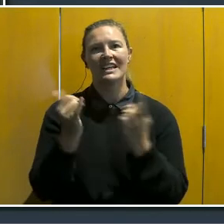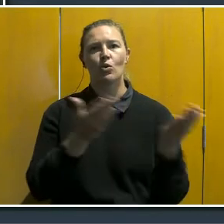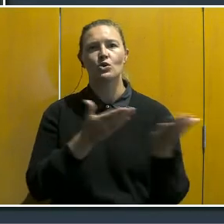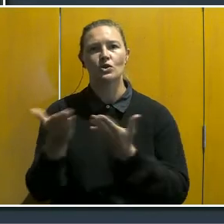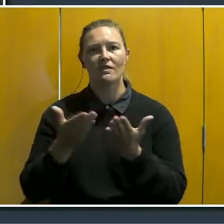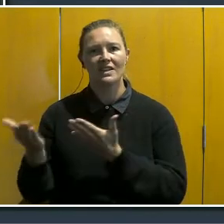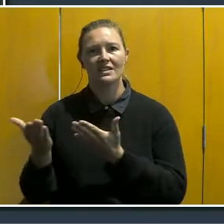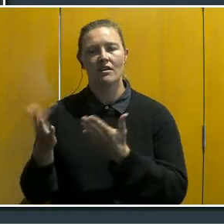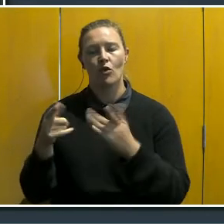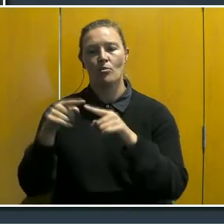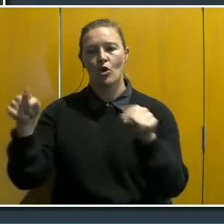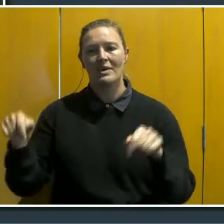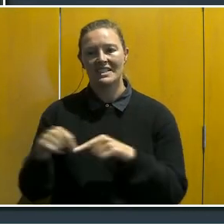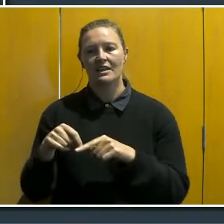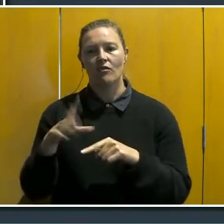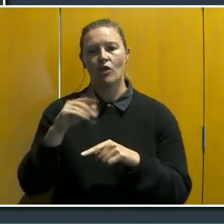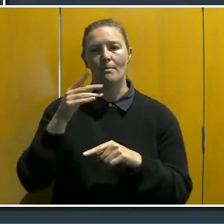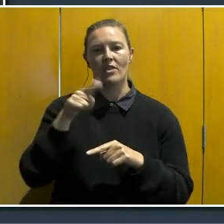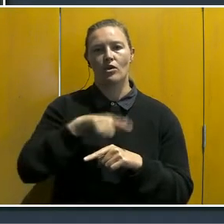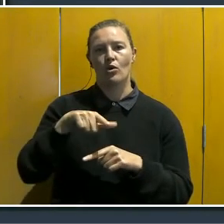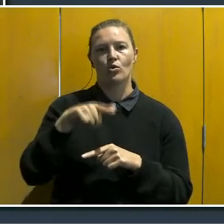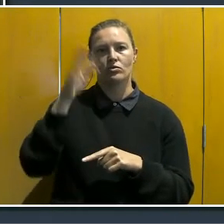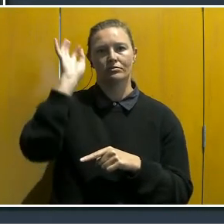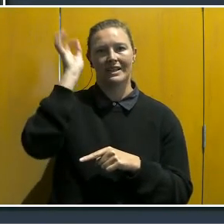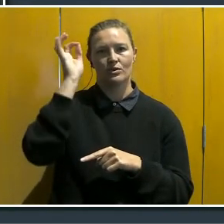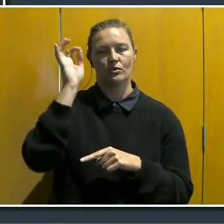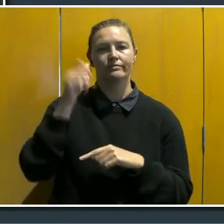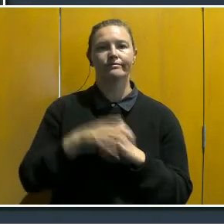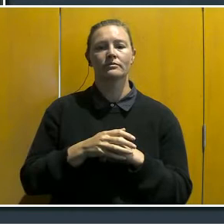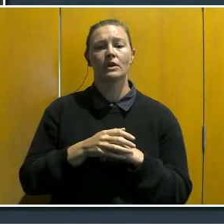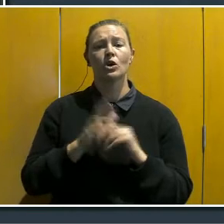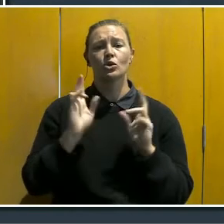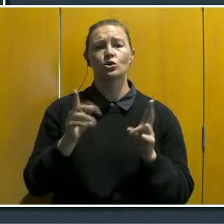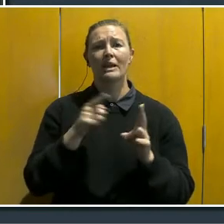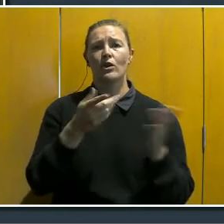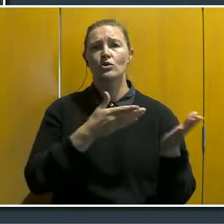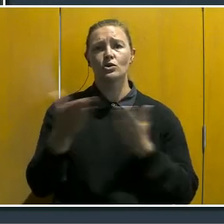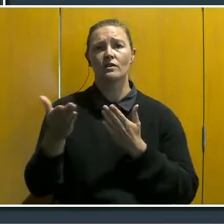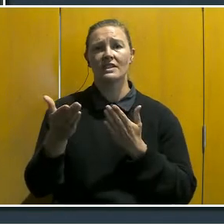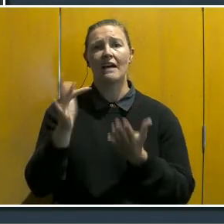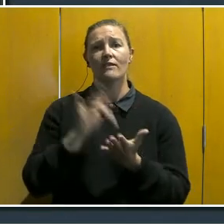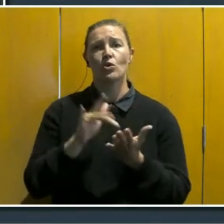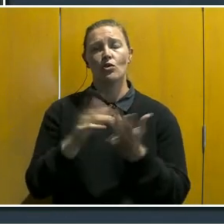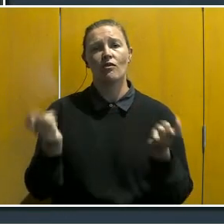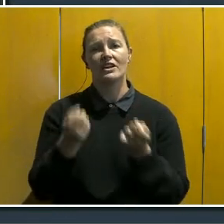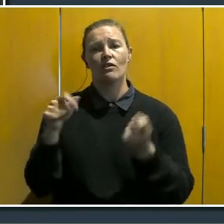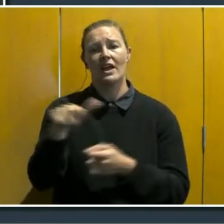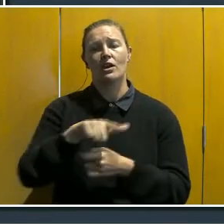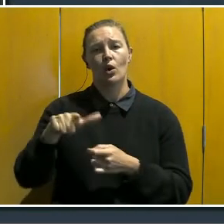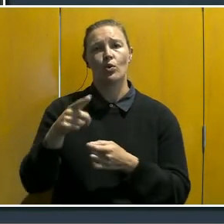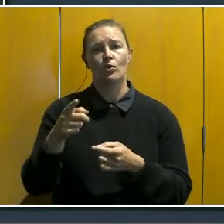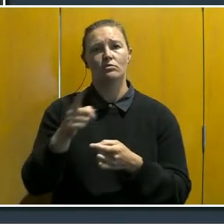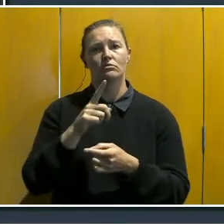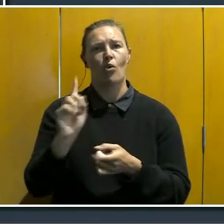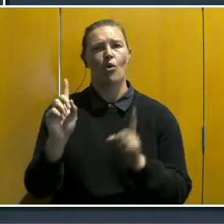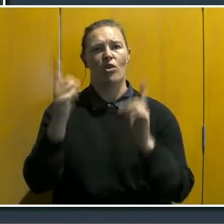on a property by a local authority. Generally, those services are for the core functions of that local authority, and